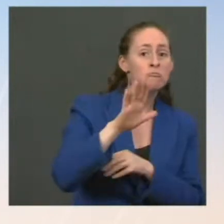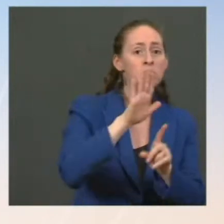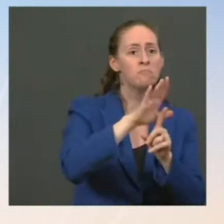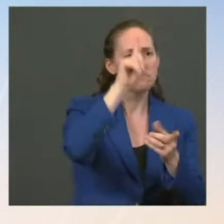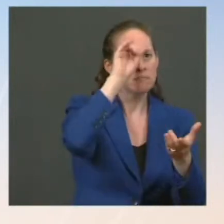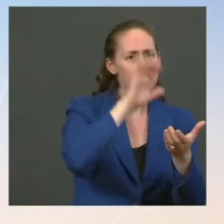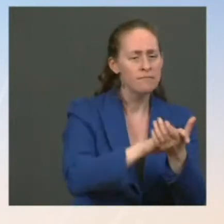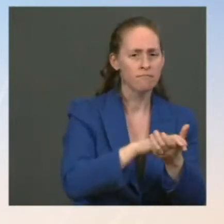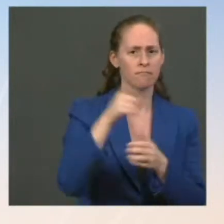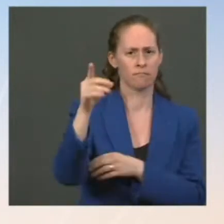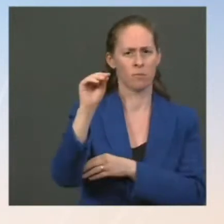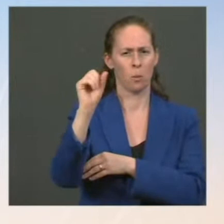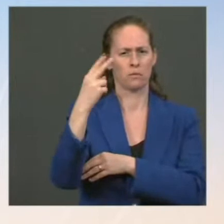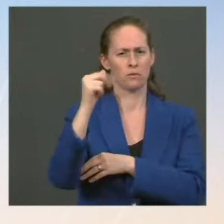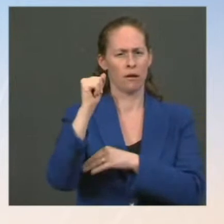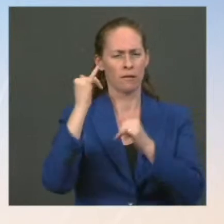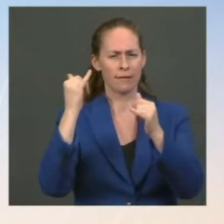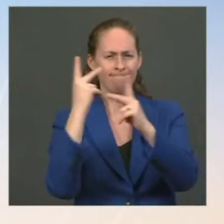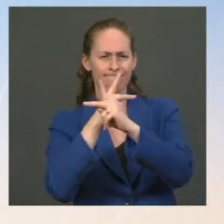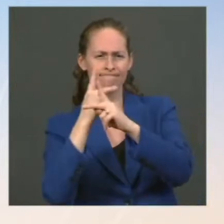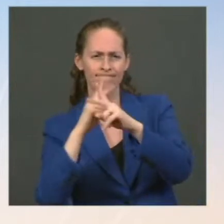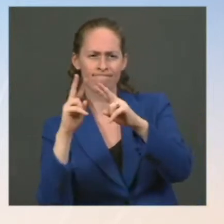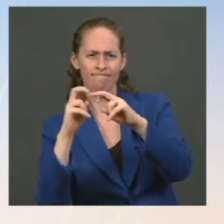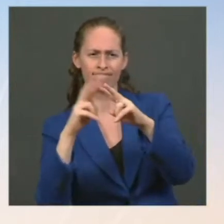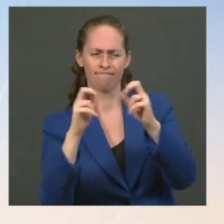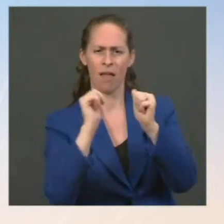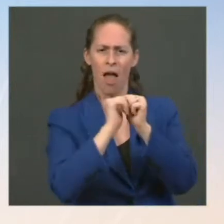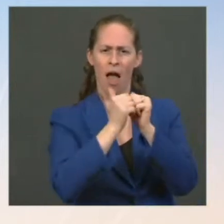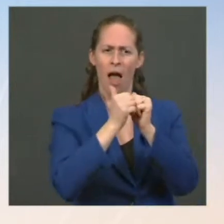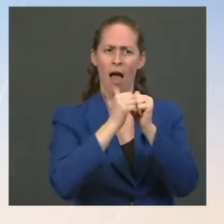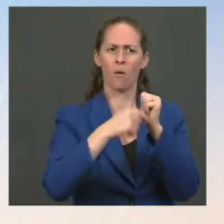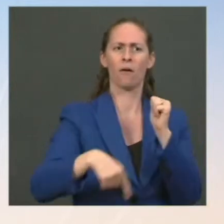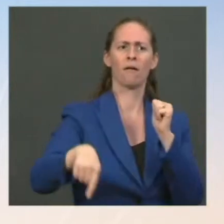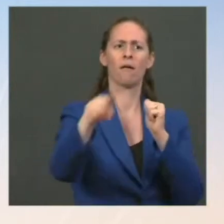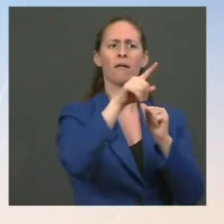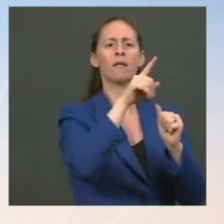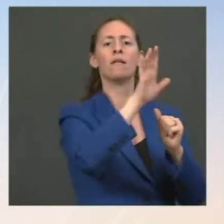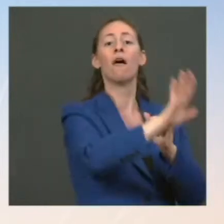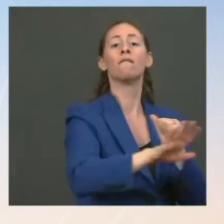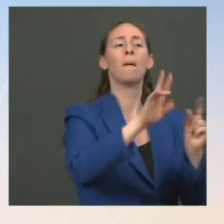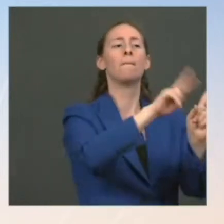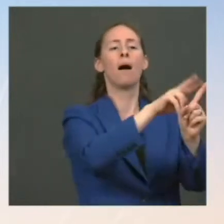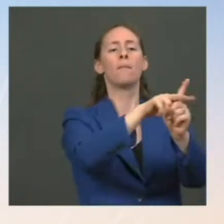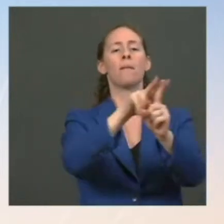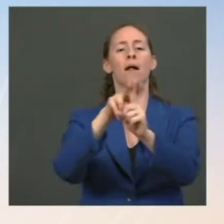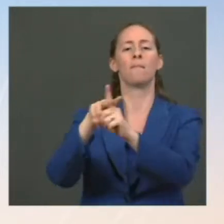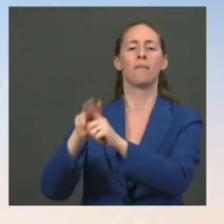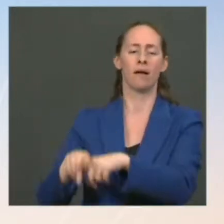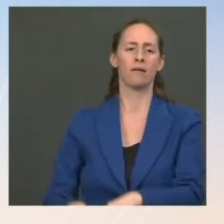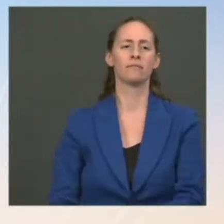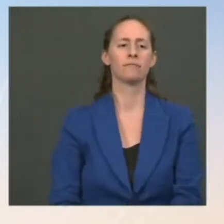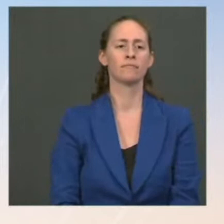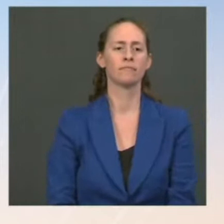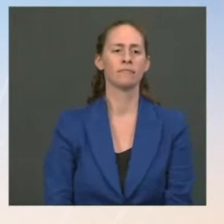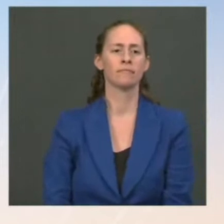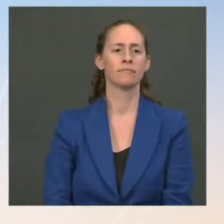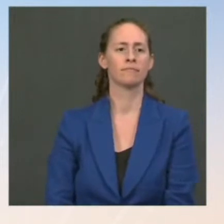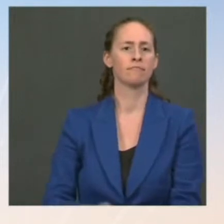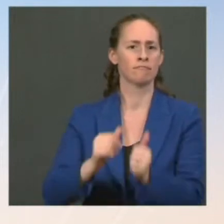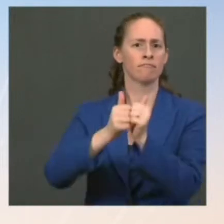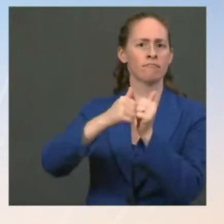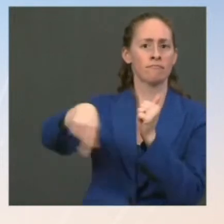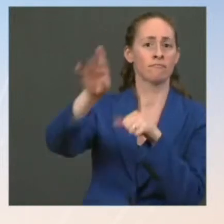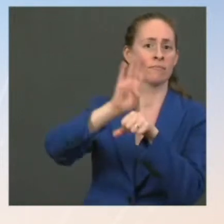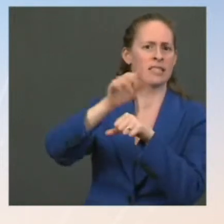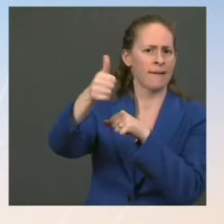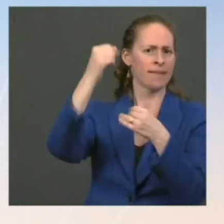I'm sure they will look at how it's applied to different health systems across the country, as well as businesses and how they have applied it across the country in the